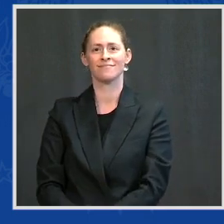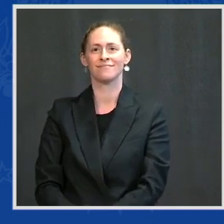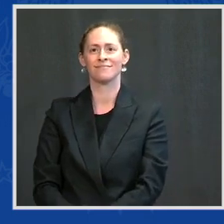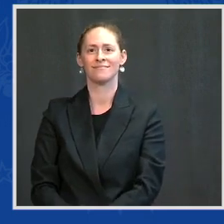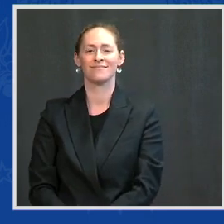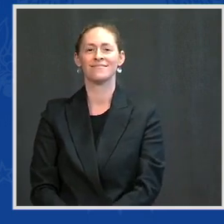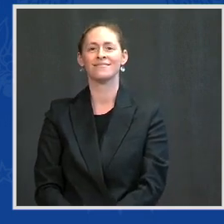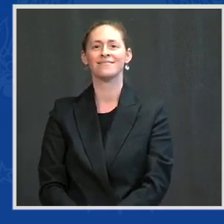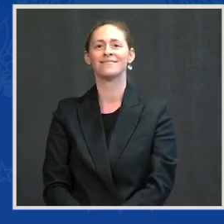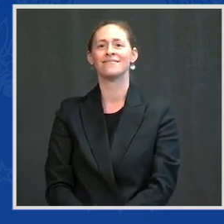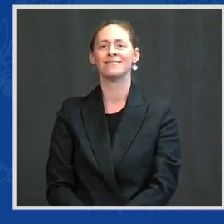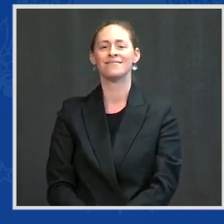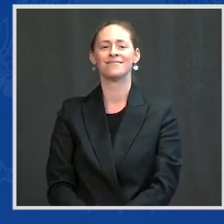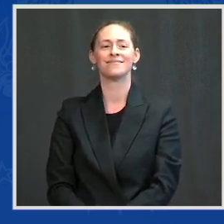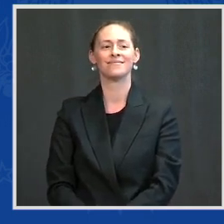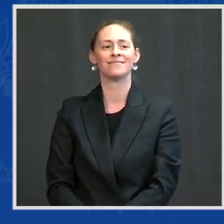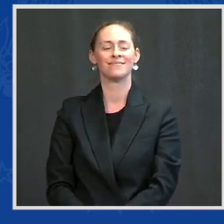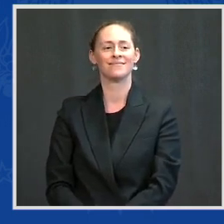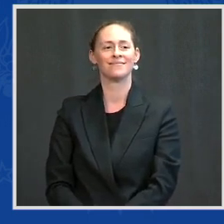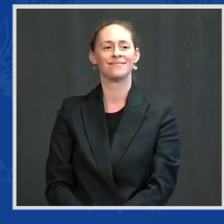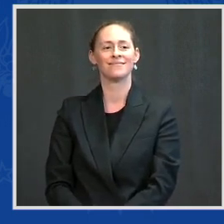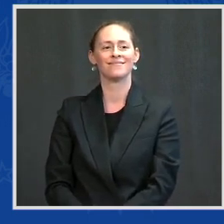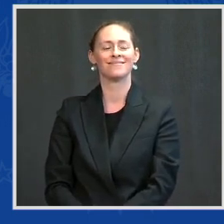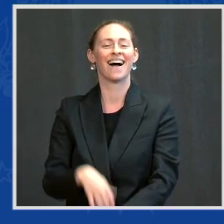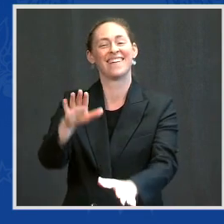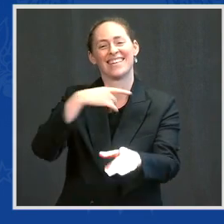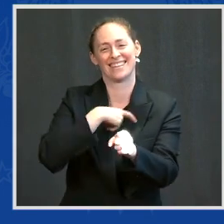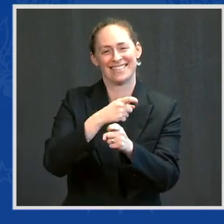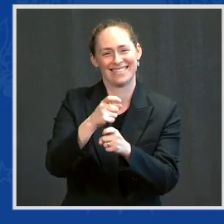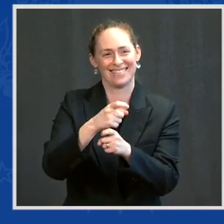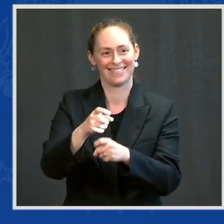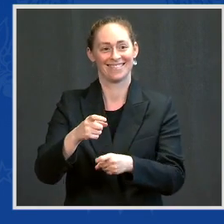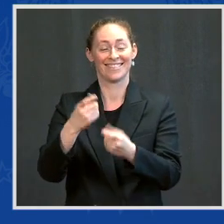I may. Nancy Cordes, CBS.